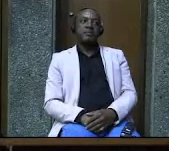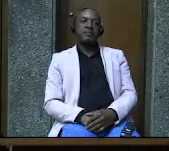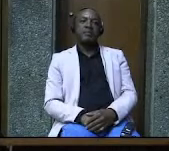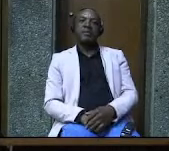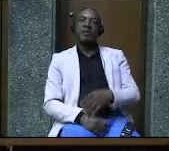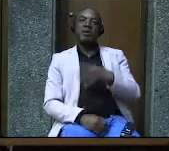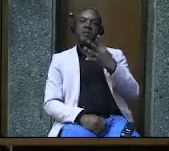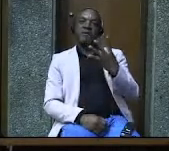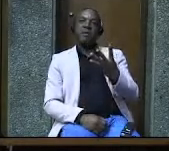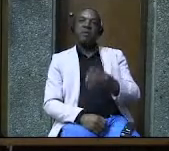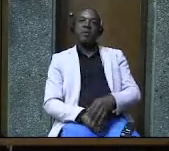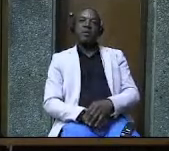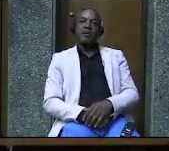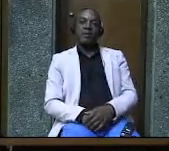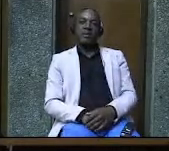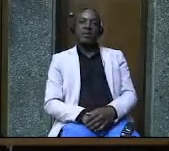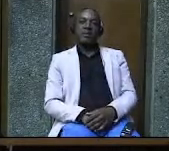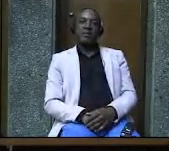four.